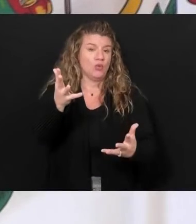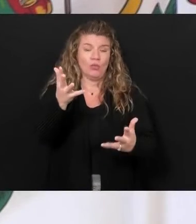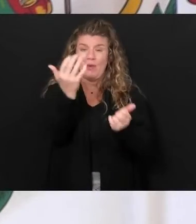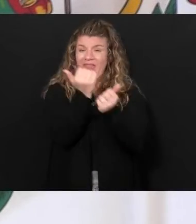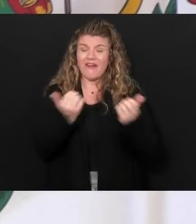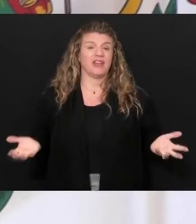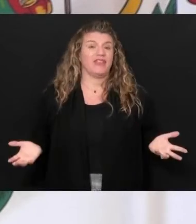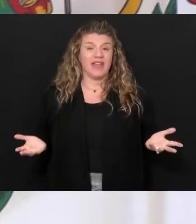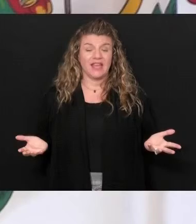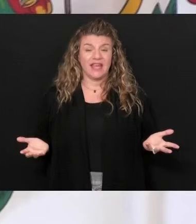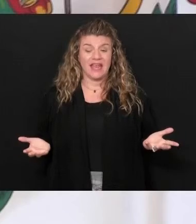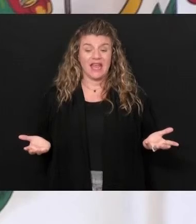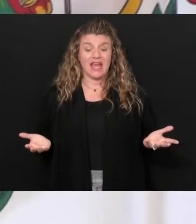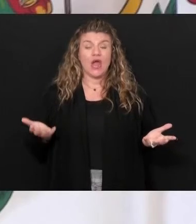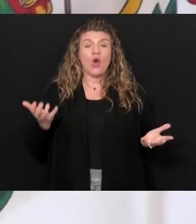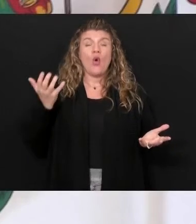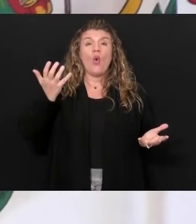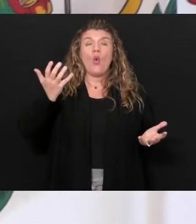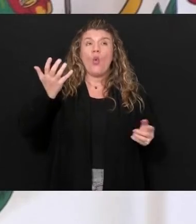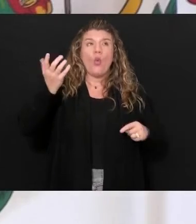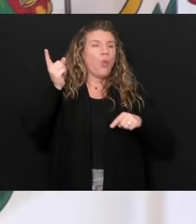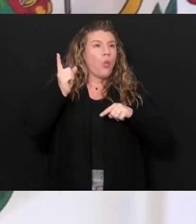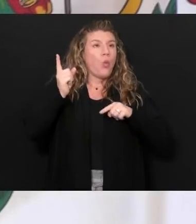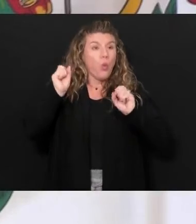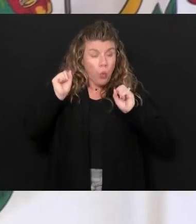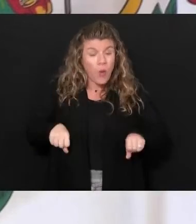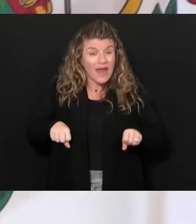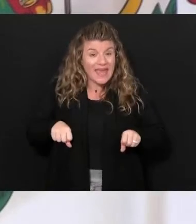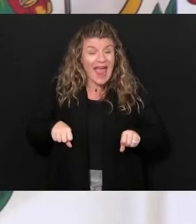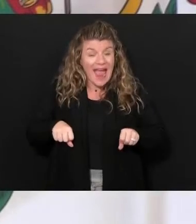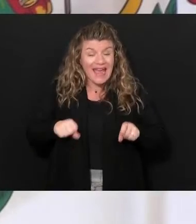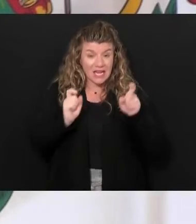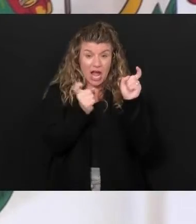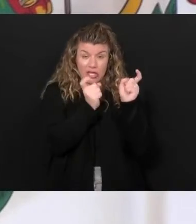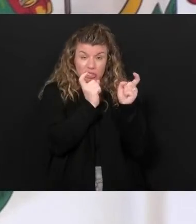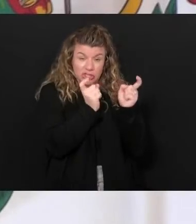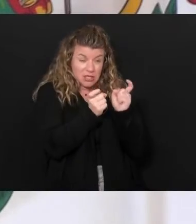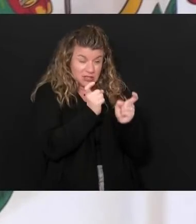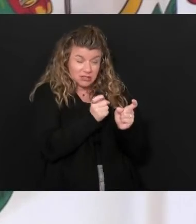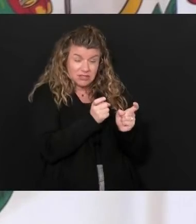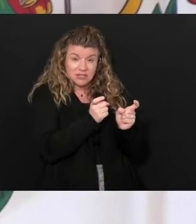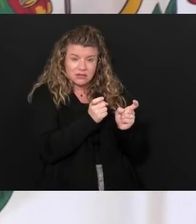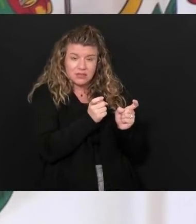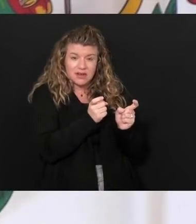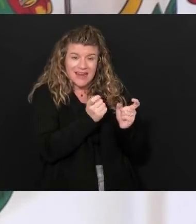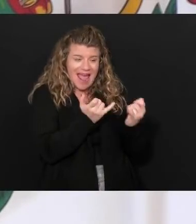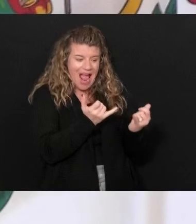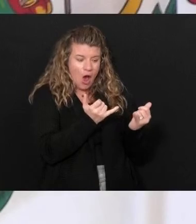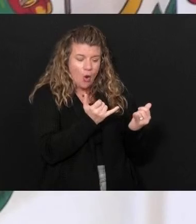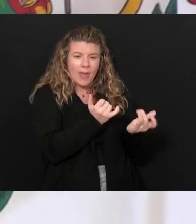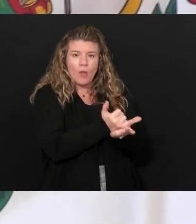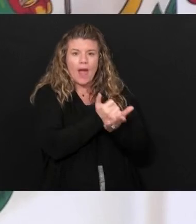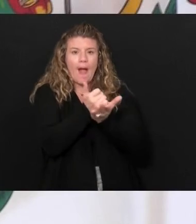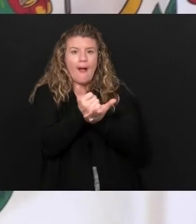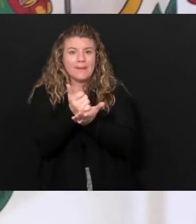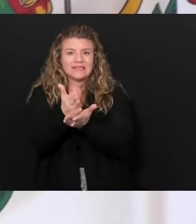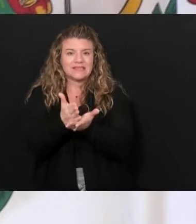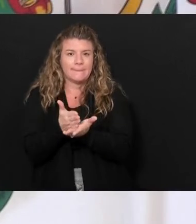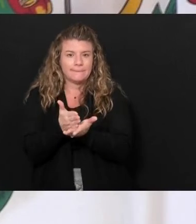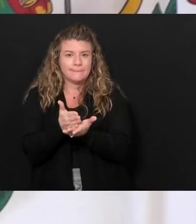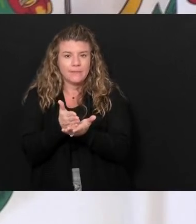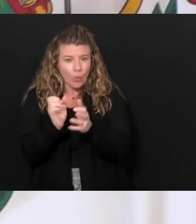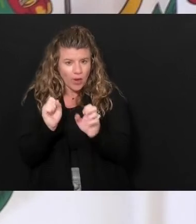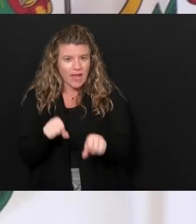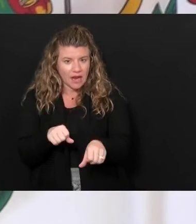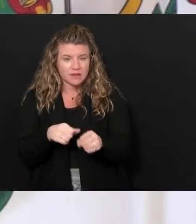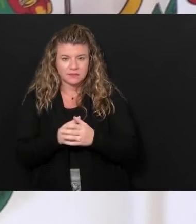me that we can make adjustments that will help a little.